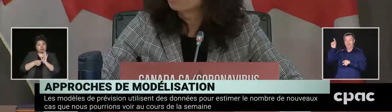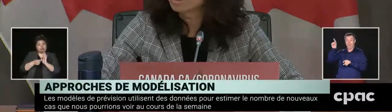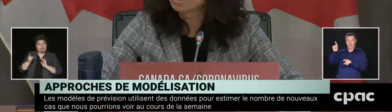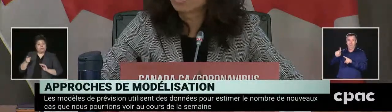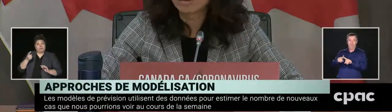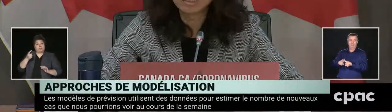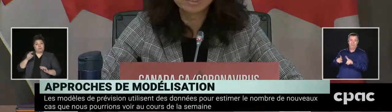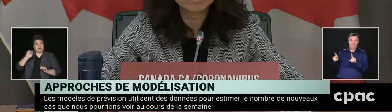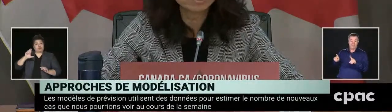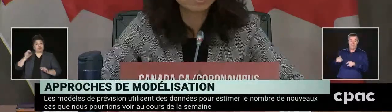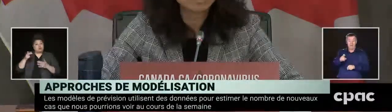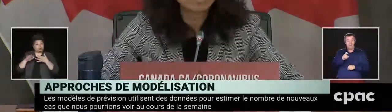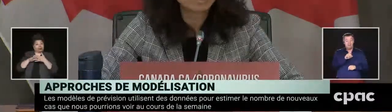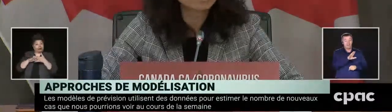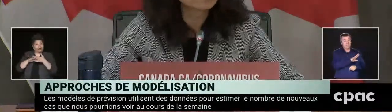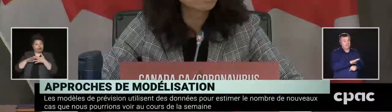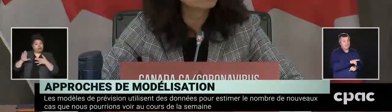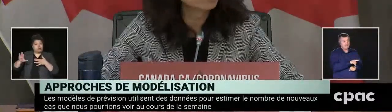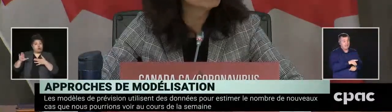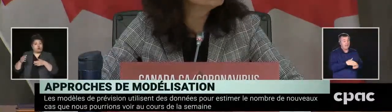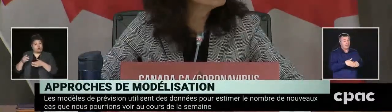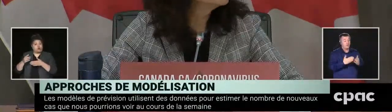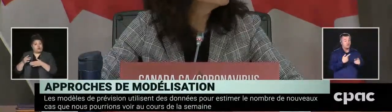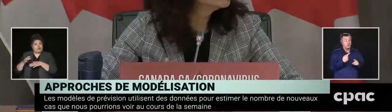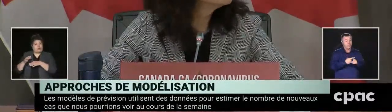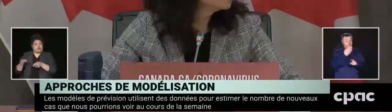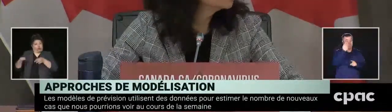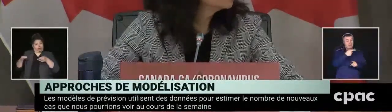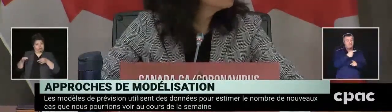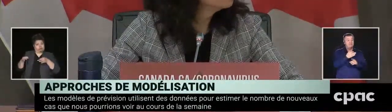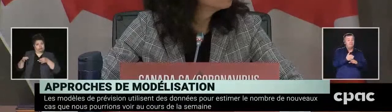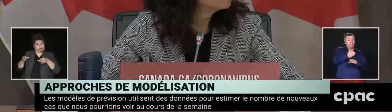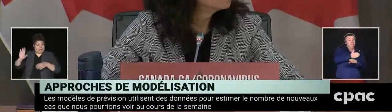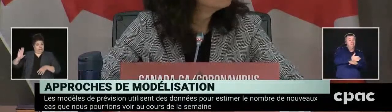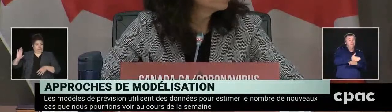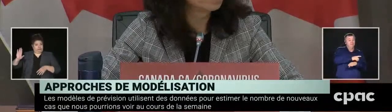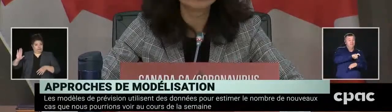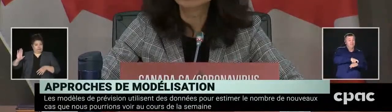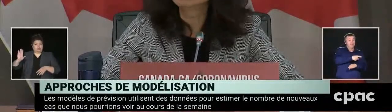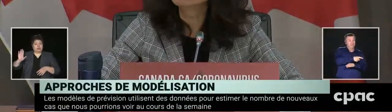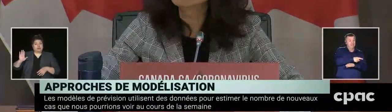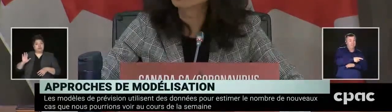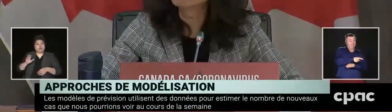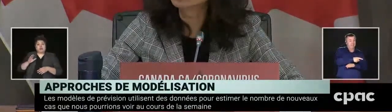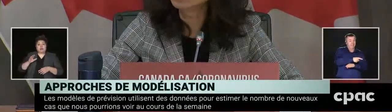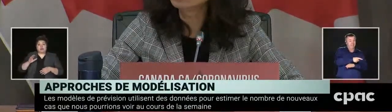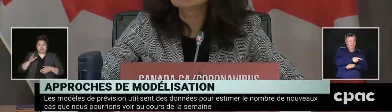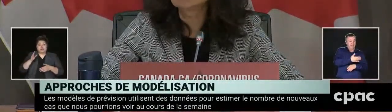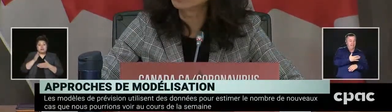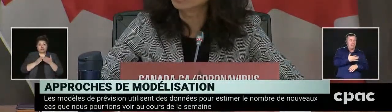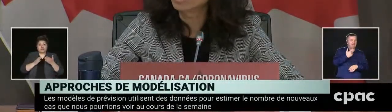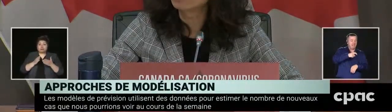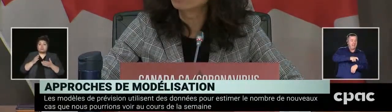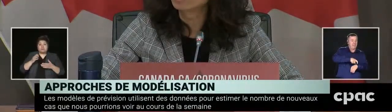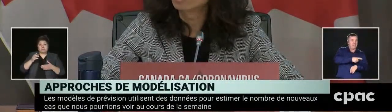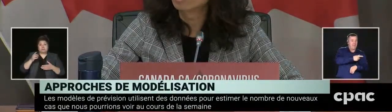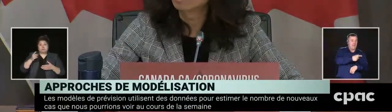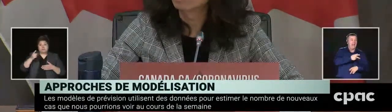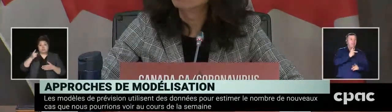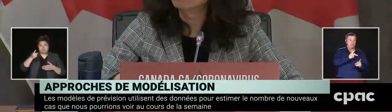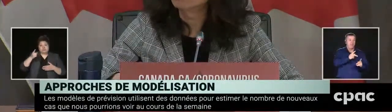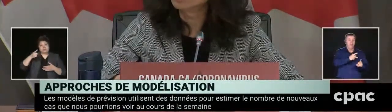than the rest of the population at a time when people were still taking vacations overseas. Right